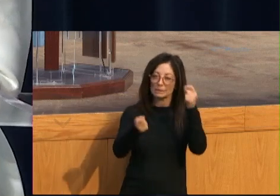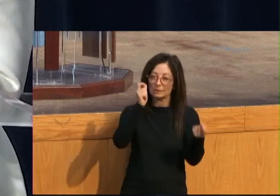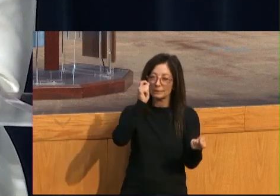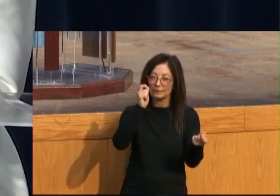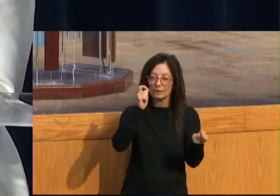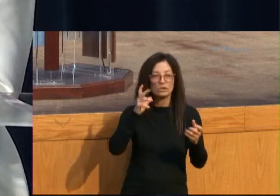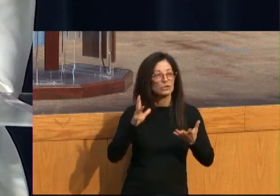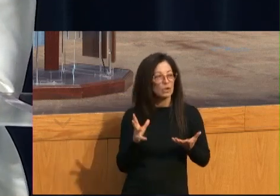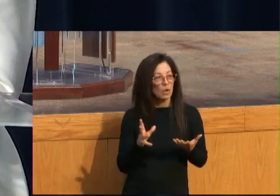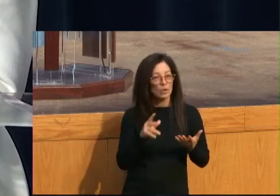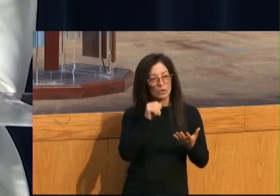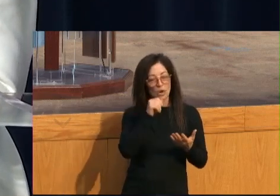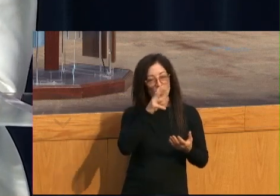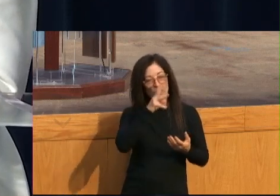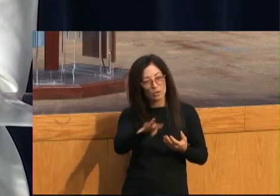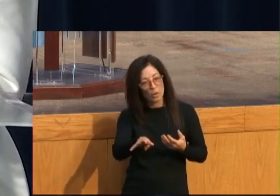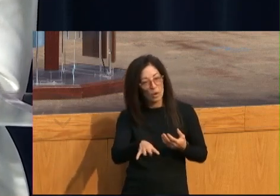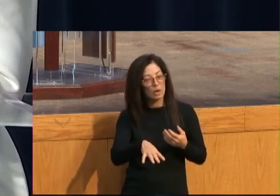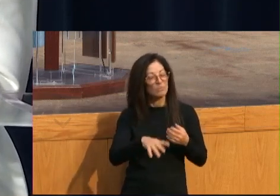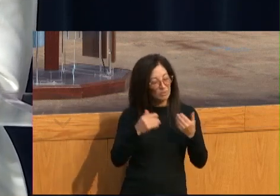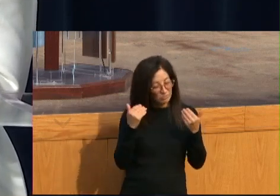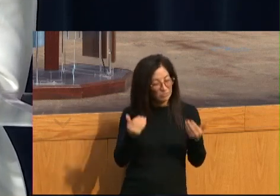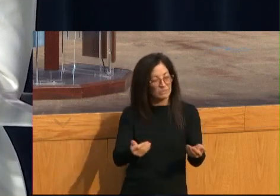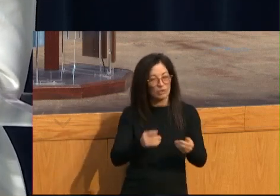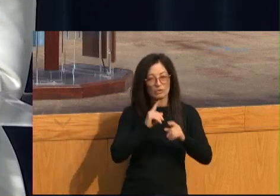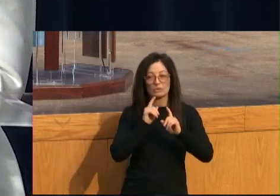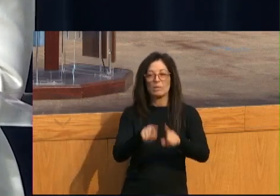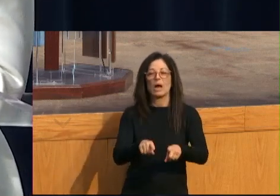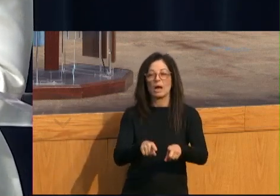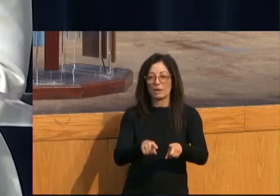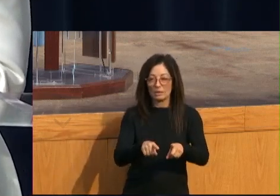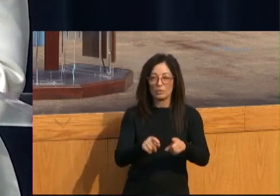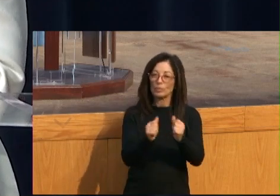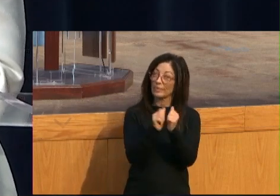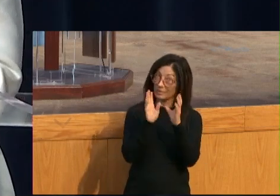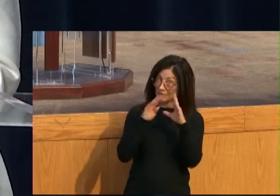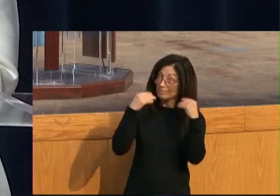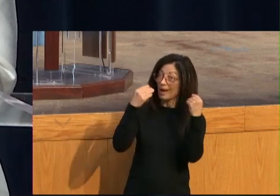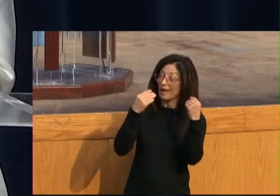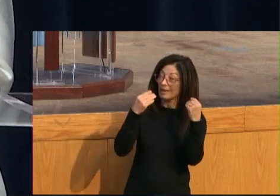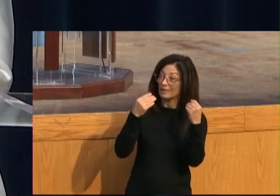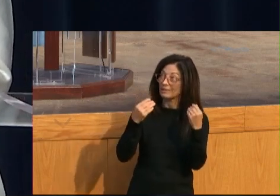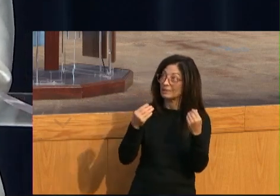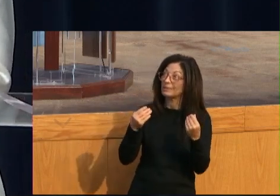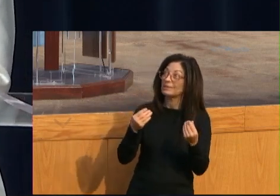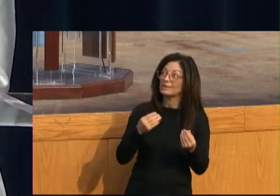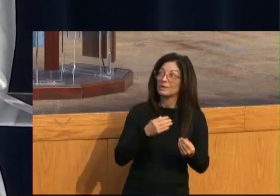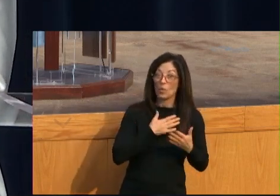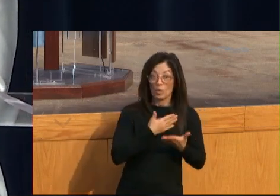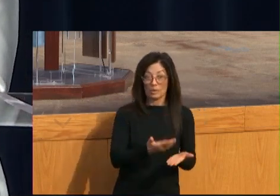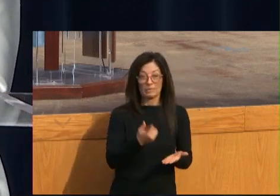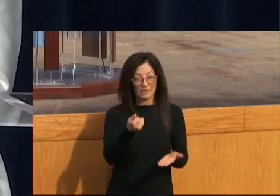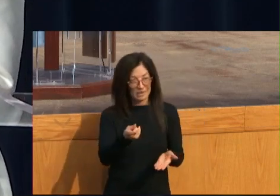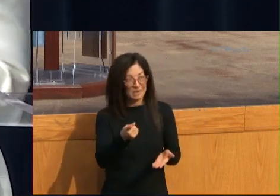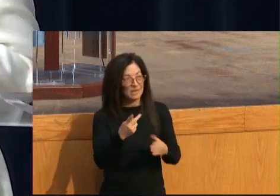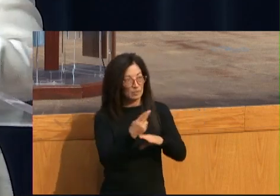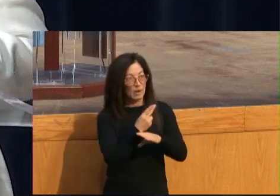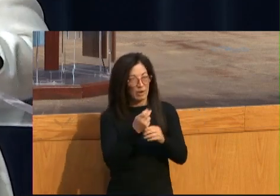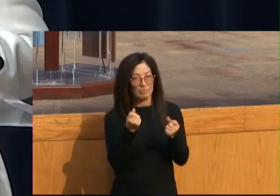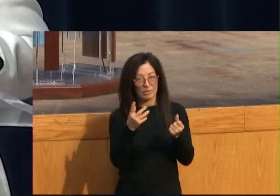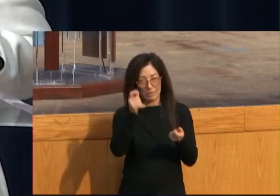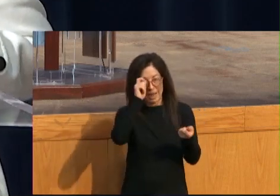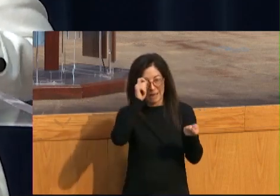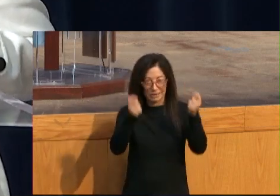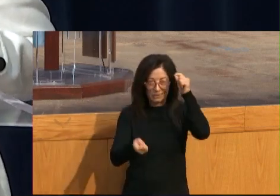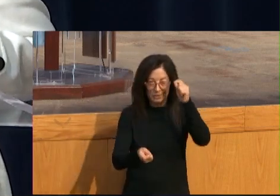And so don't put him off and respond with a smile and graciousness, because he is wearing multiple hats. And